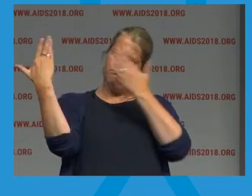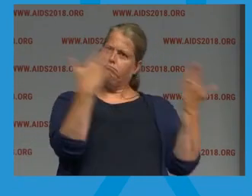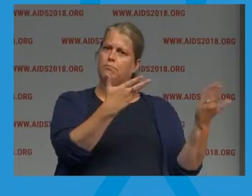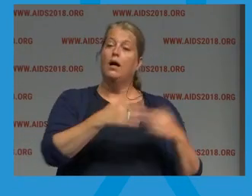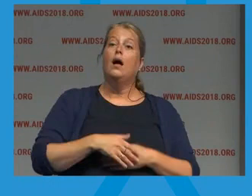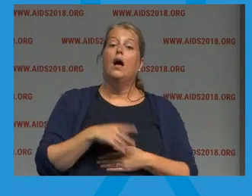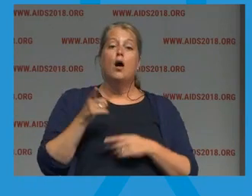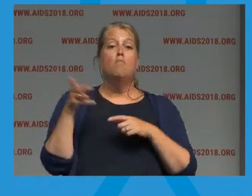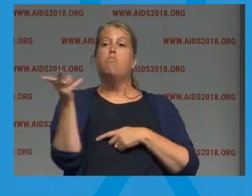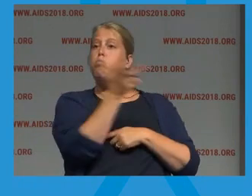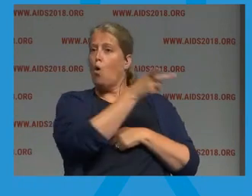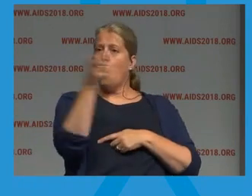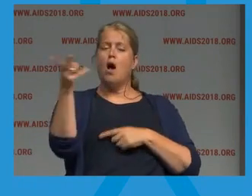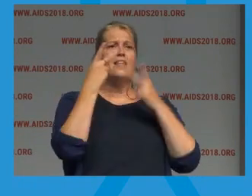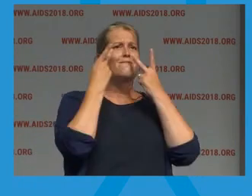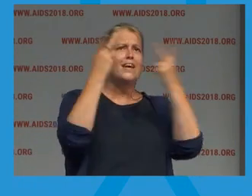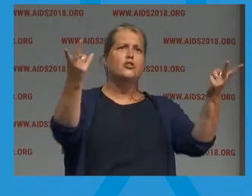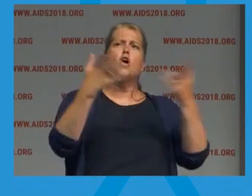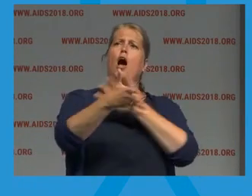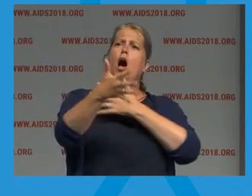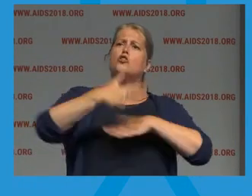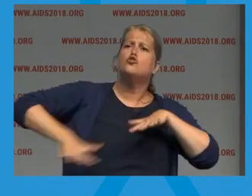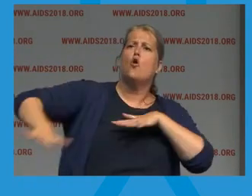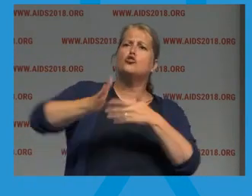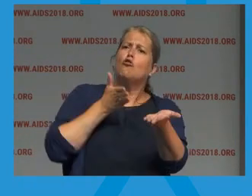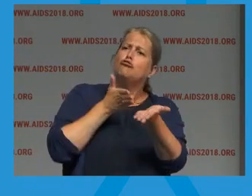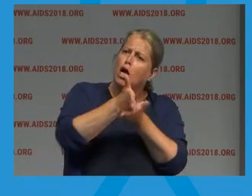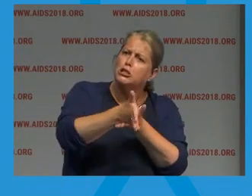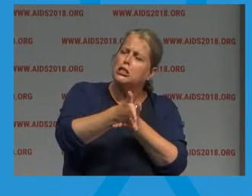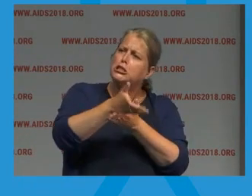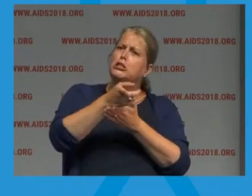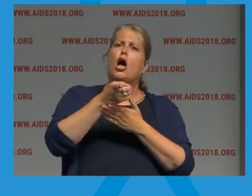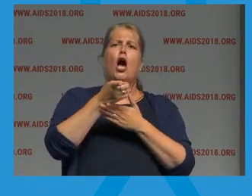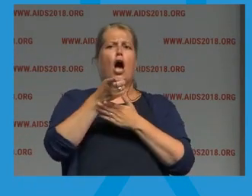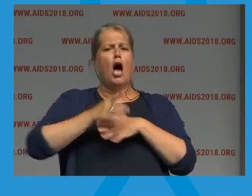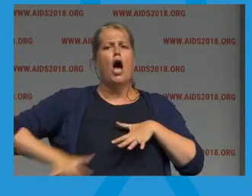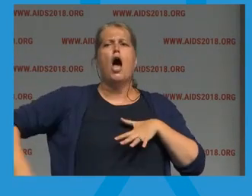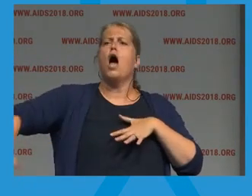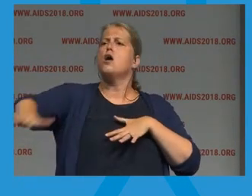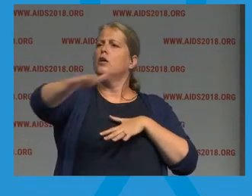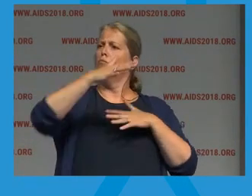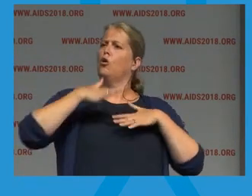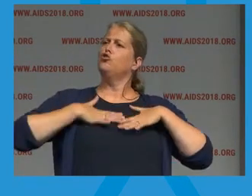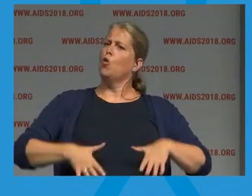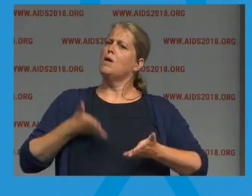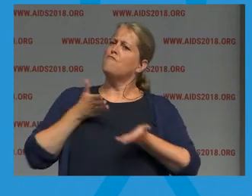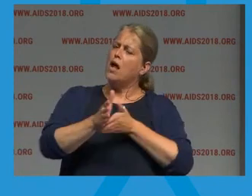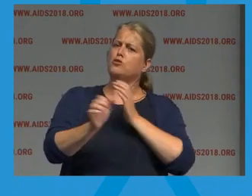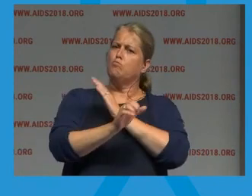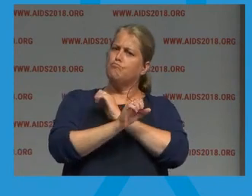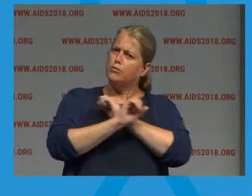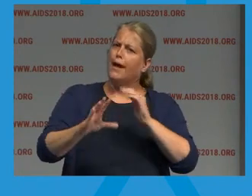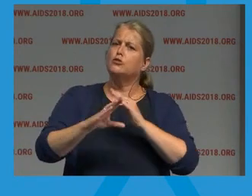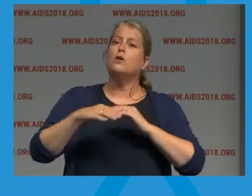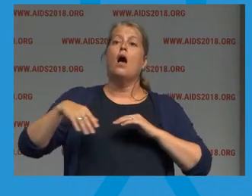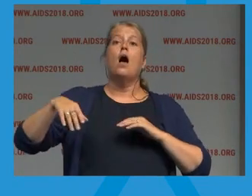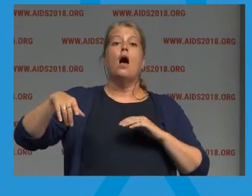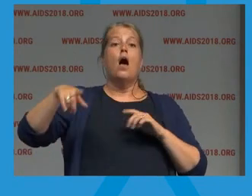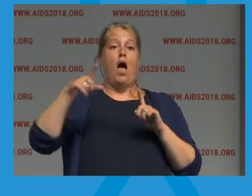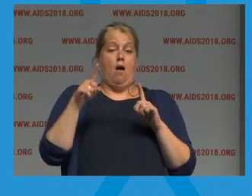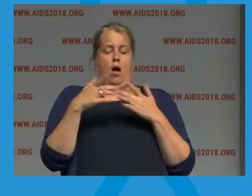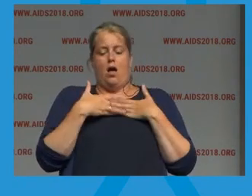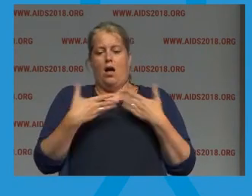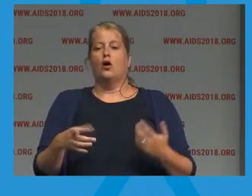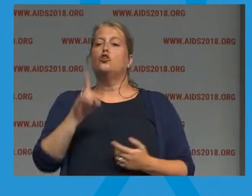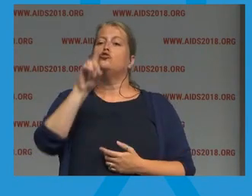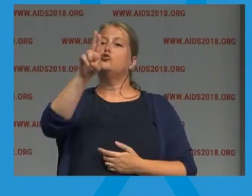share a vision of social justice that seeks to protect the human rights of the marginalized groups. We are delighted that Dudu has